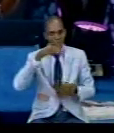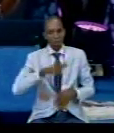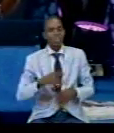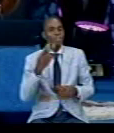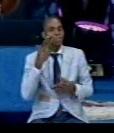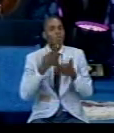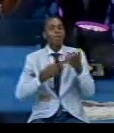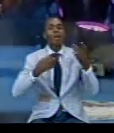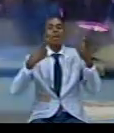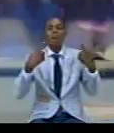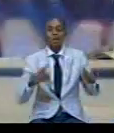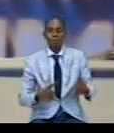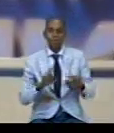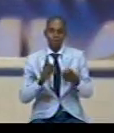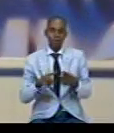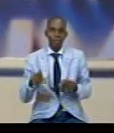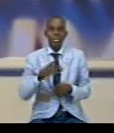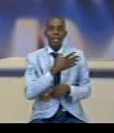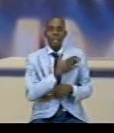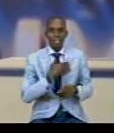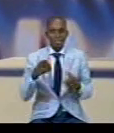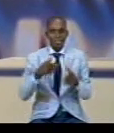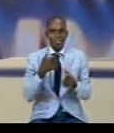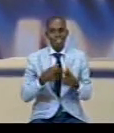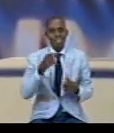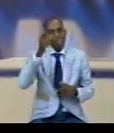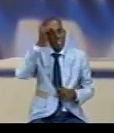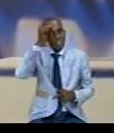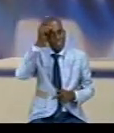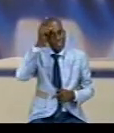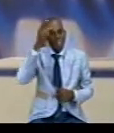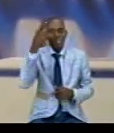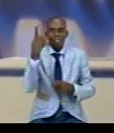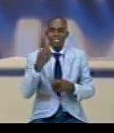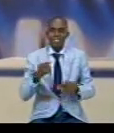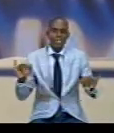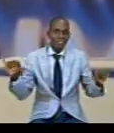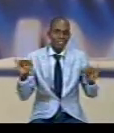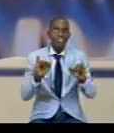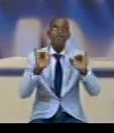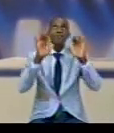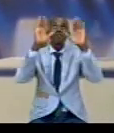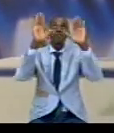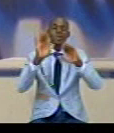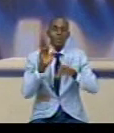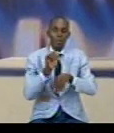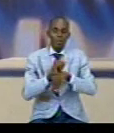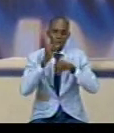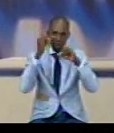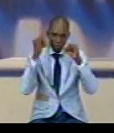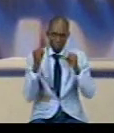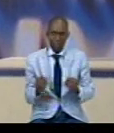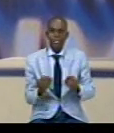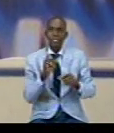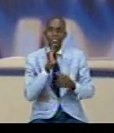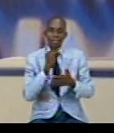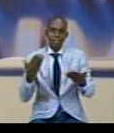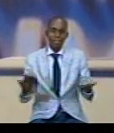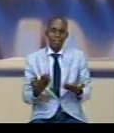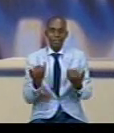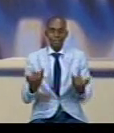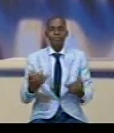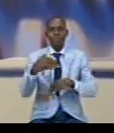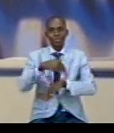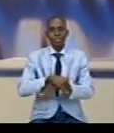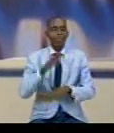and understand the same miracle power is here tonight. It rolled that